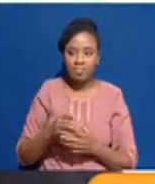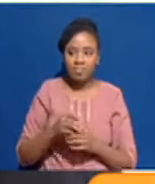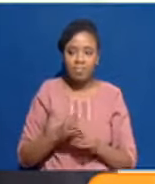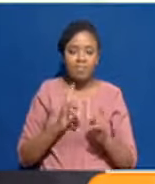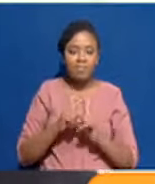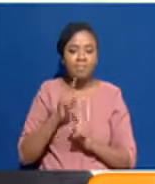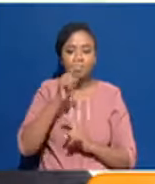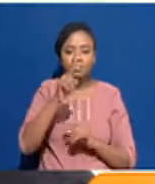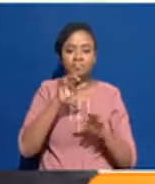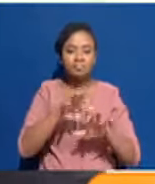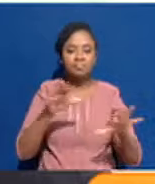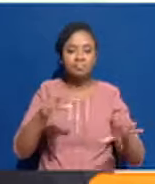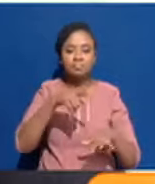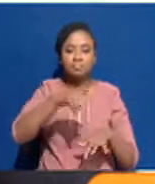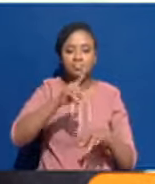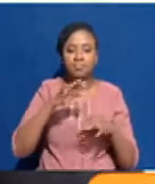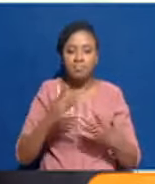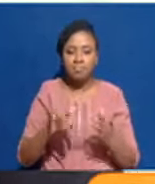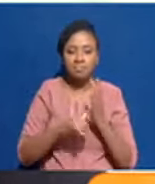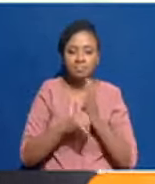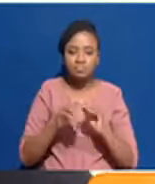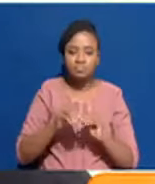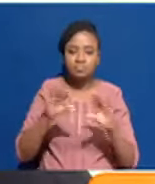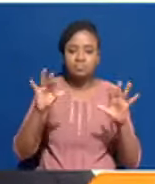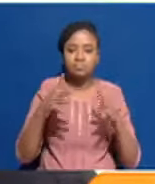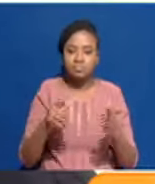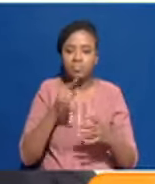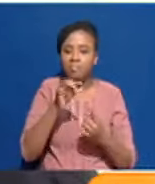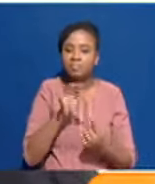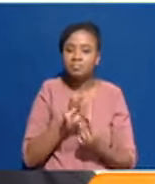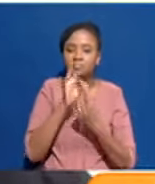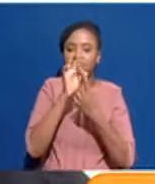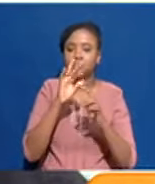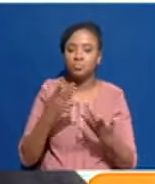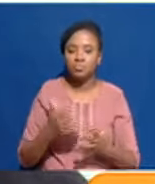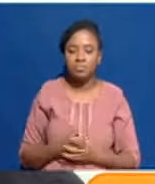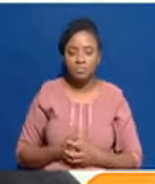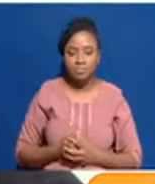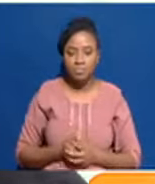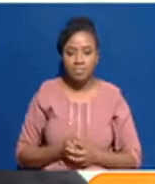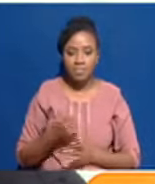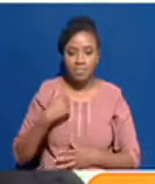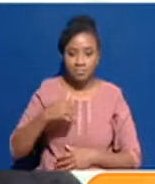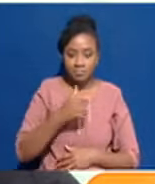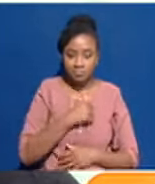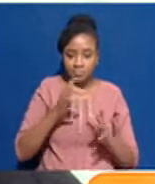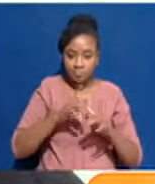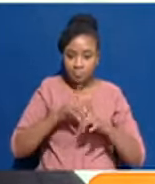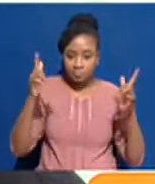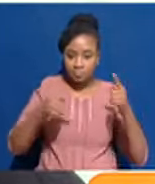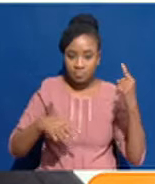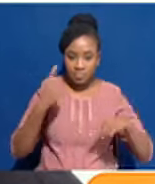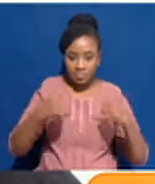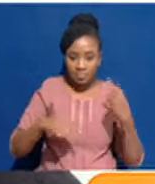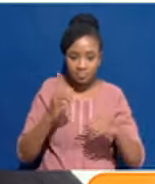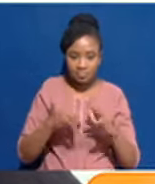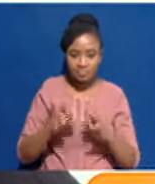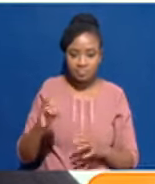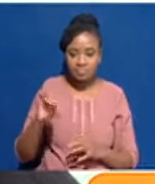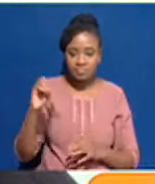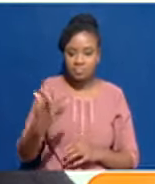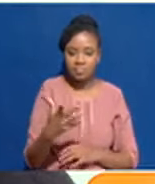yourself known out there, and how do you make sure that you stand out from the rest? Our biggest competition is the informal